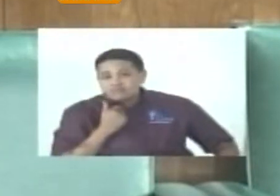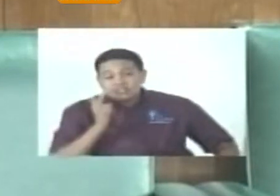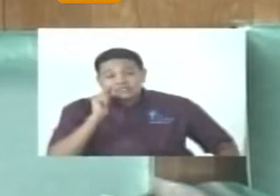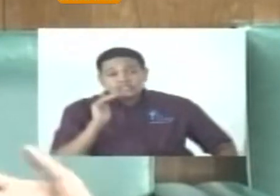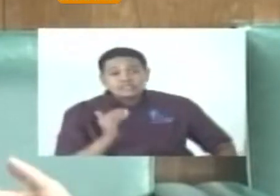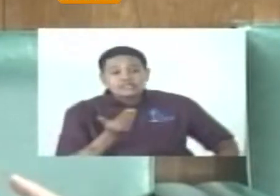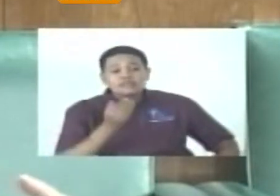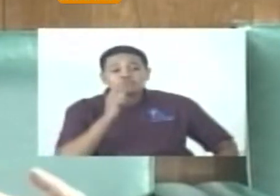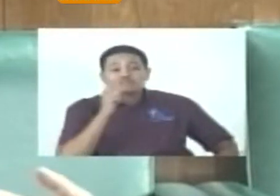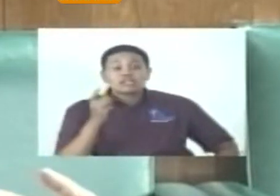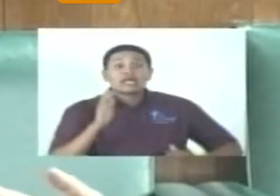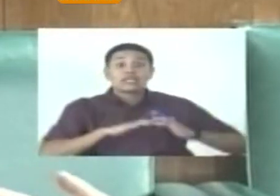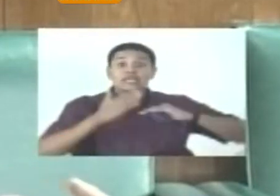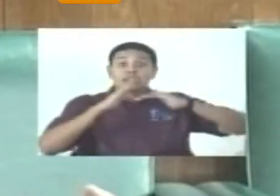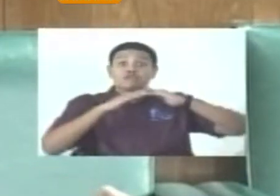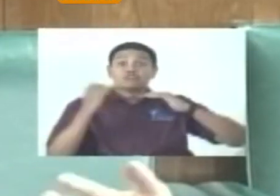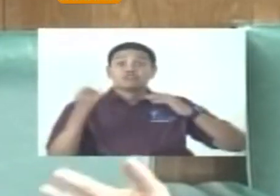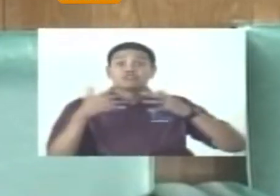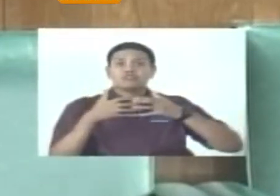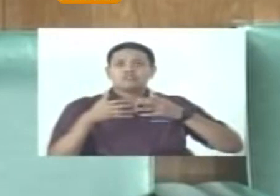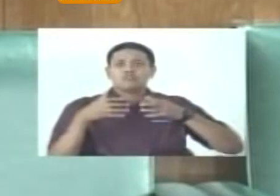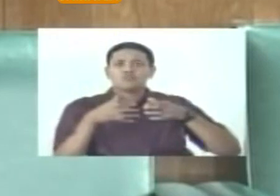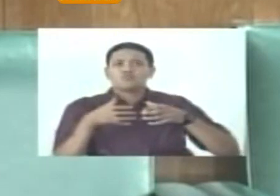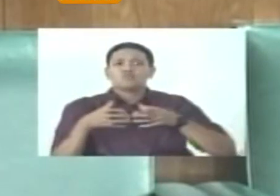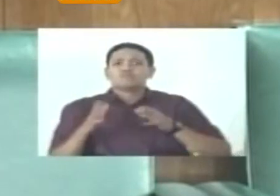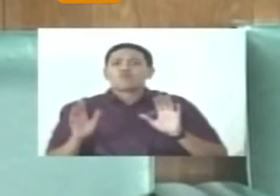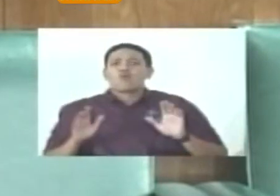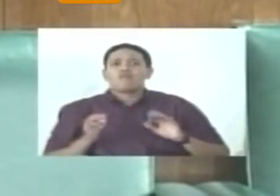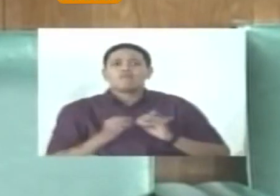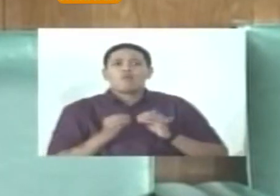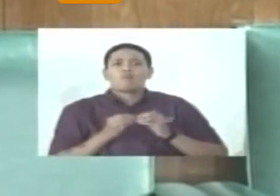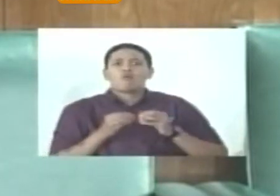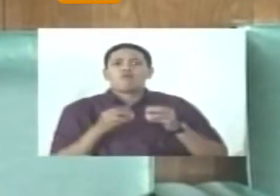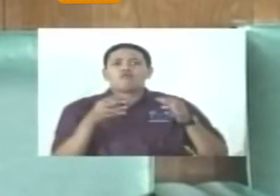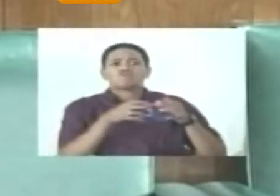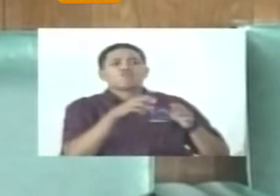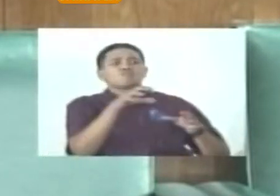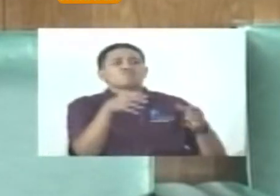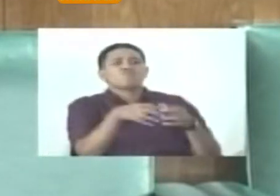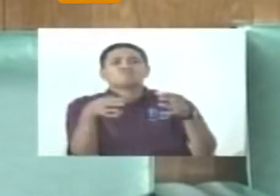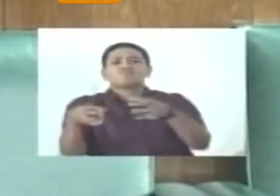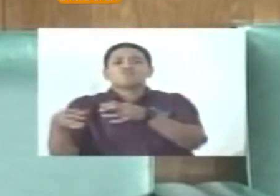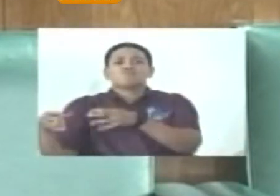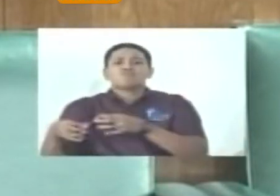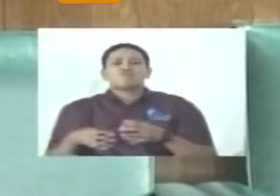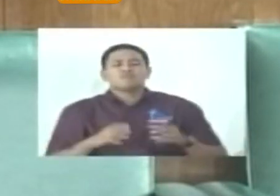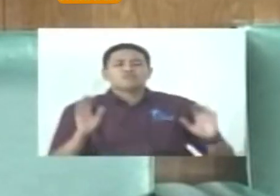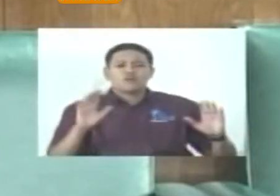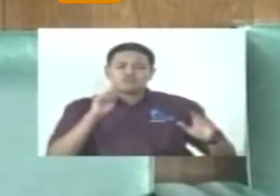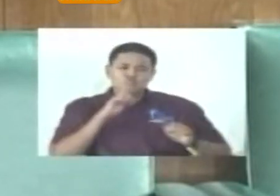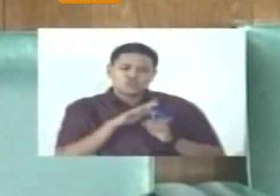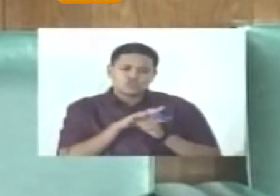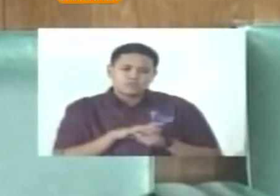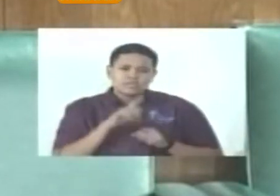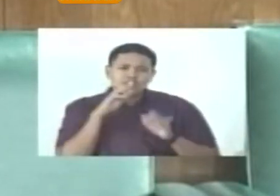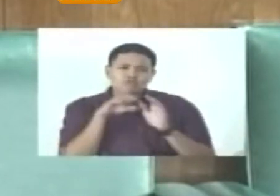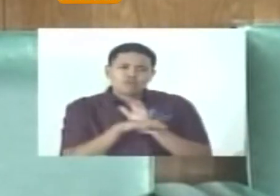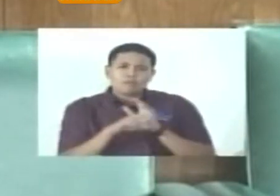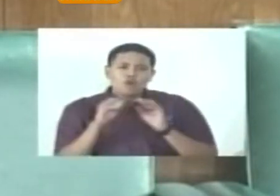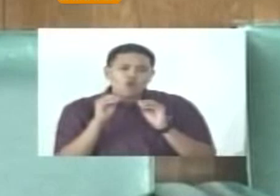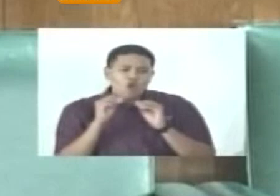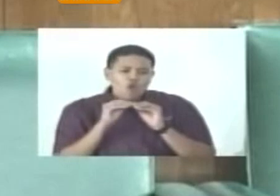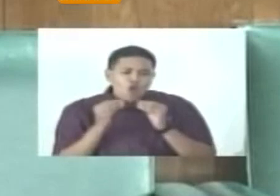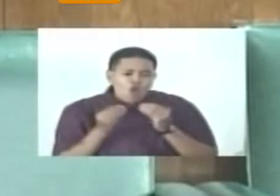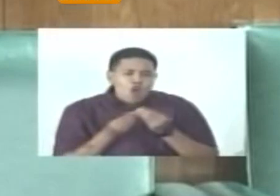have been an increase in the number of gangs. So the suppression of criminal organizations doesn't seem to